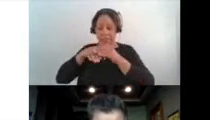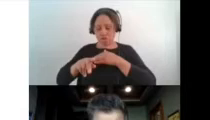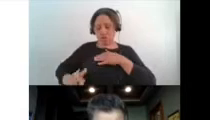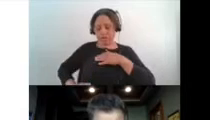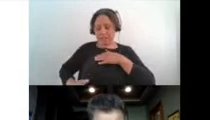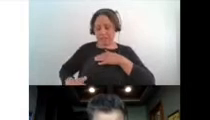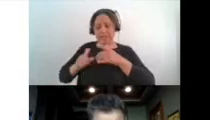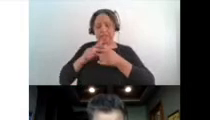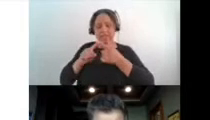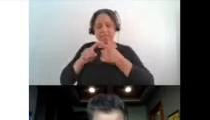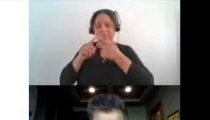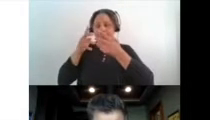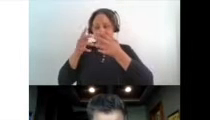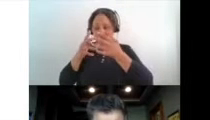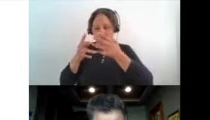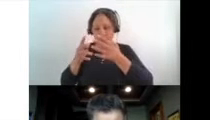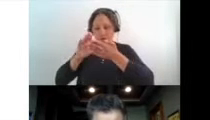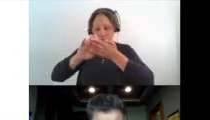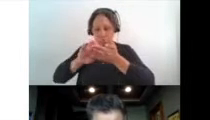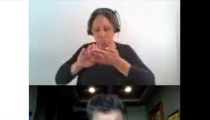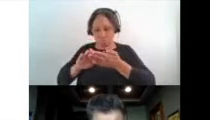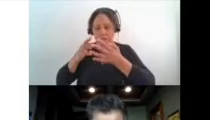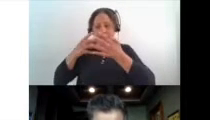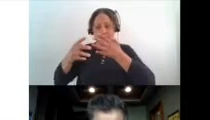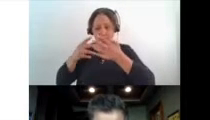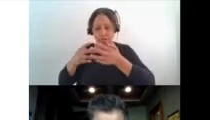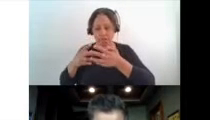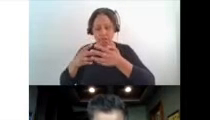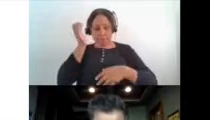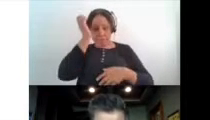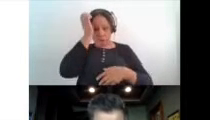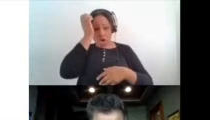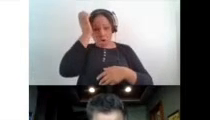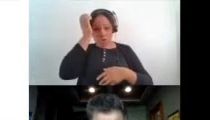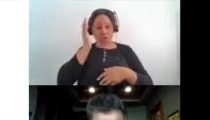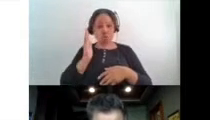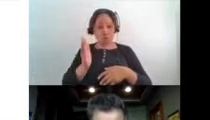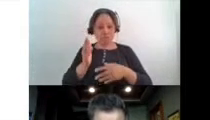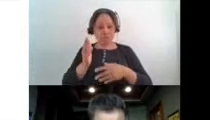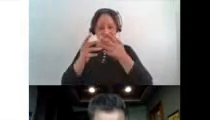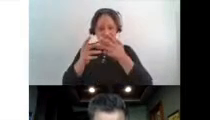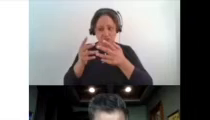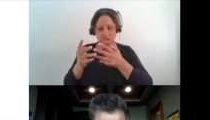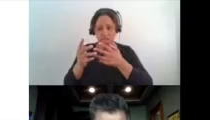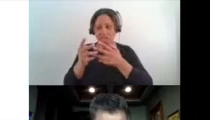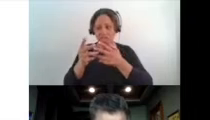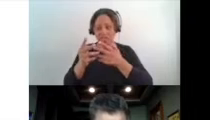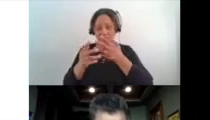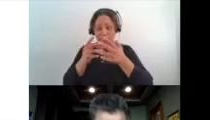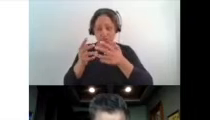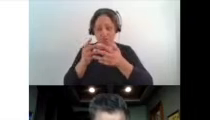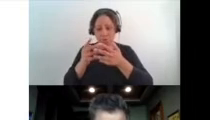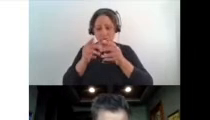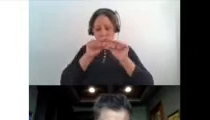of filtration that happens throughout that kidney, the garbage will eventually be filtered out, be funneled into a drainage